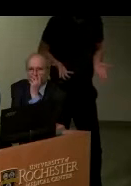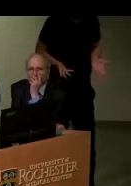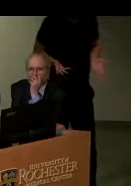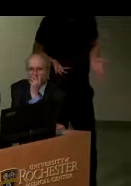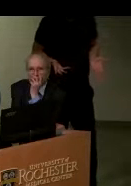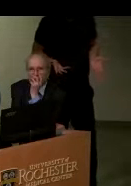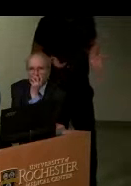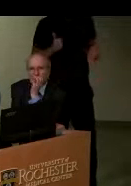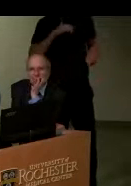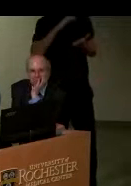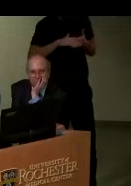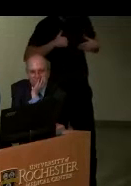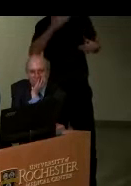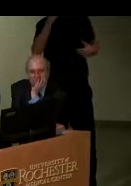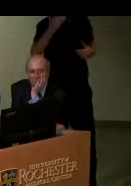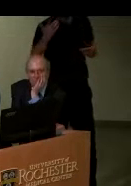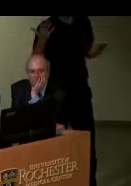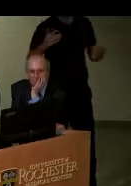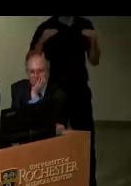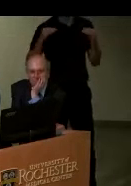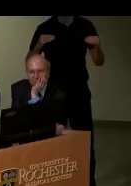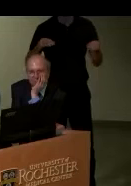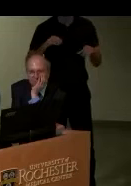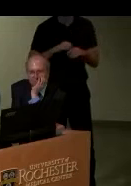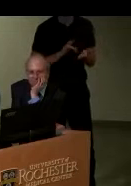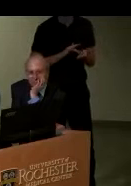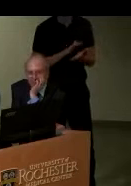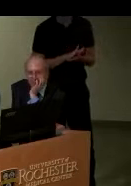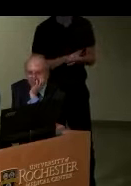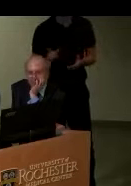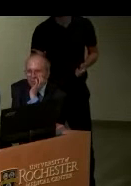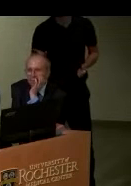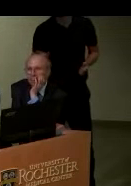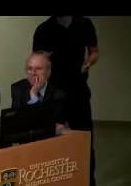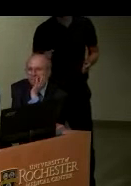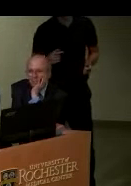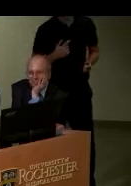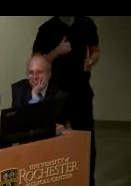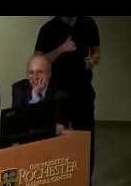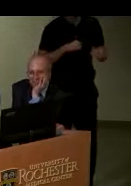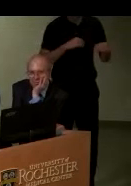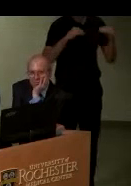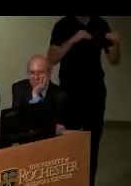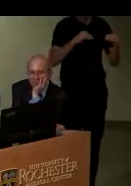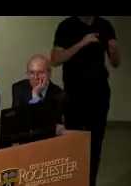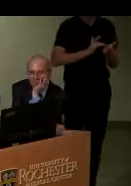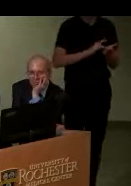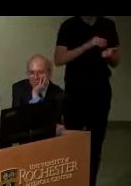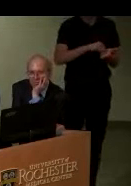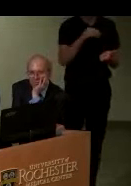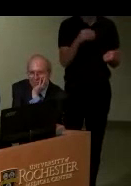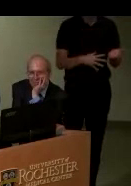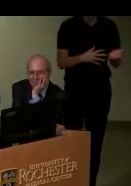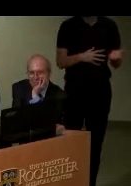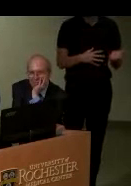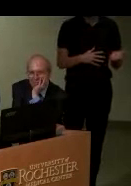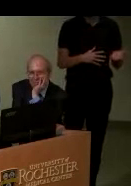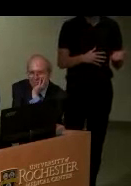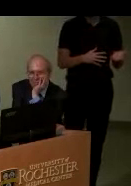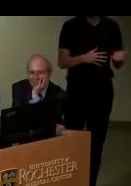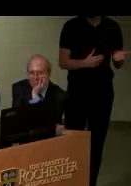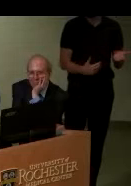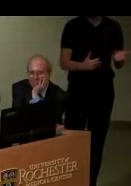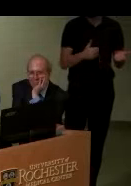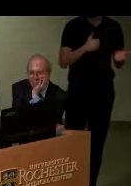that. Believe me, I know it. What are you teaching in medical school? So we're teaching the medical students to always